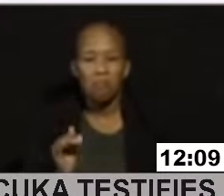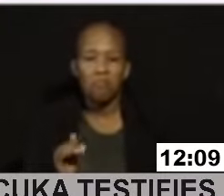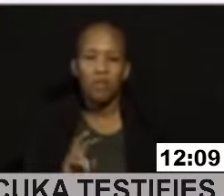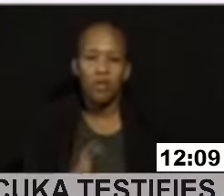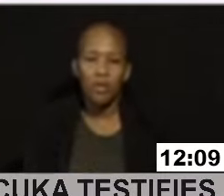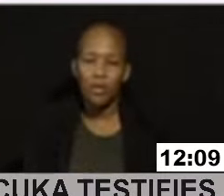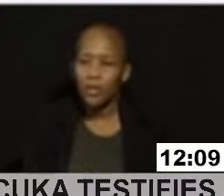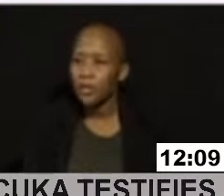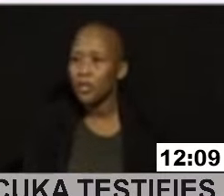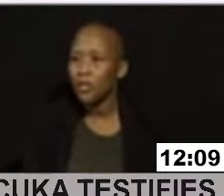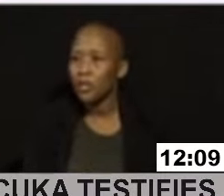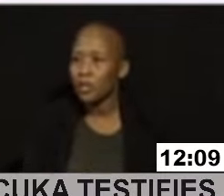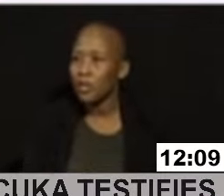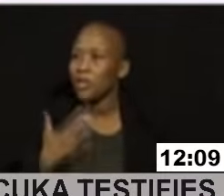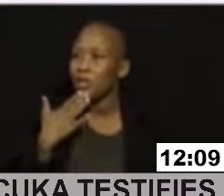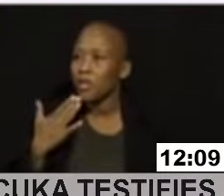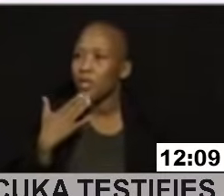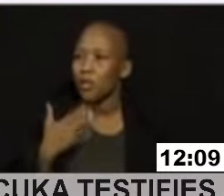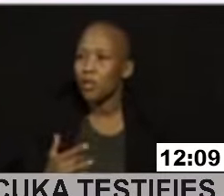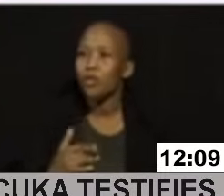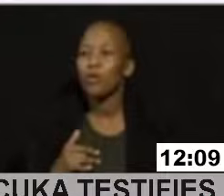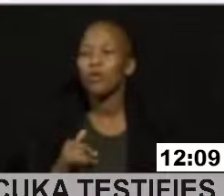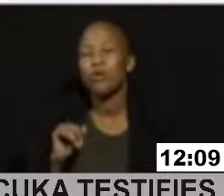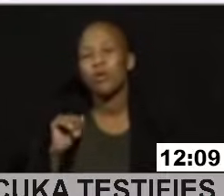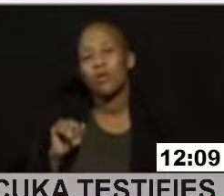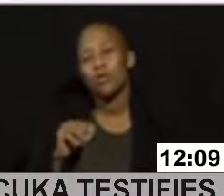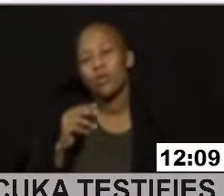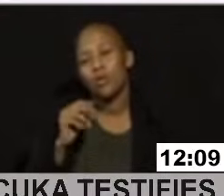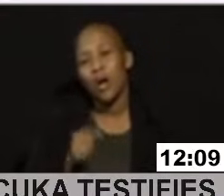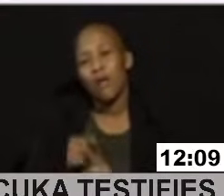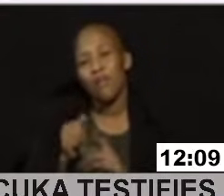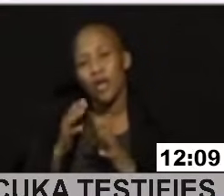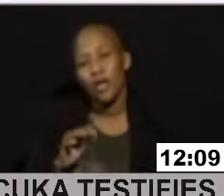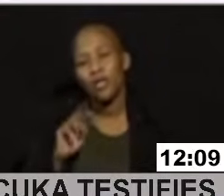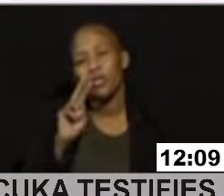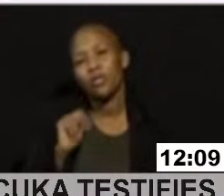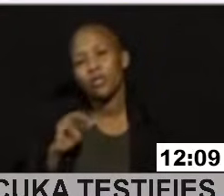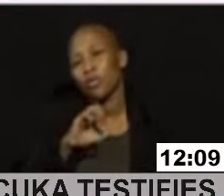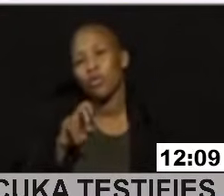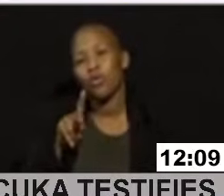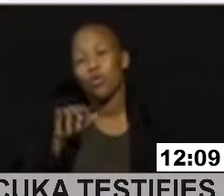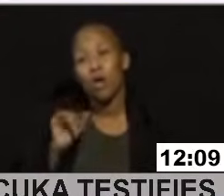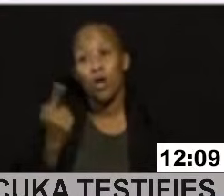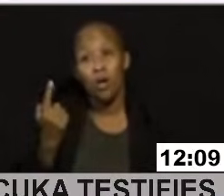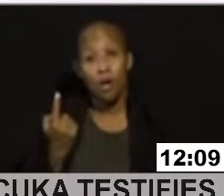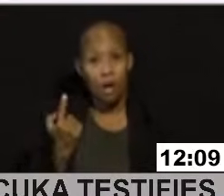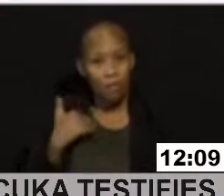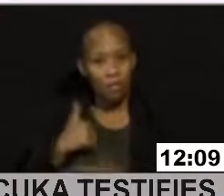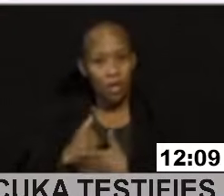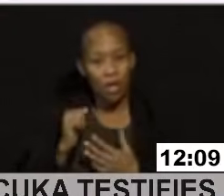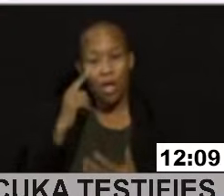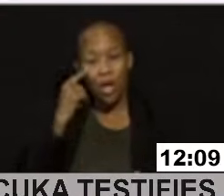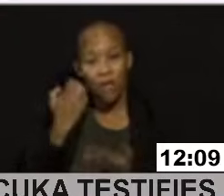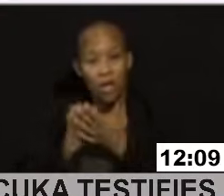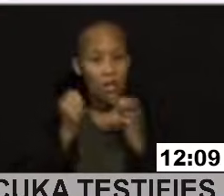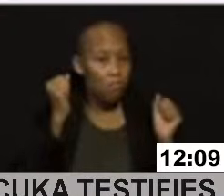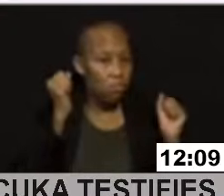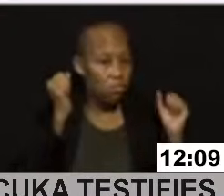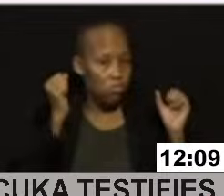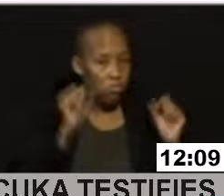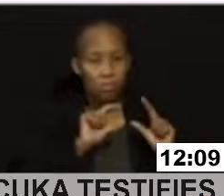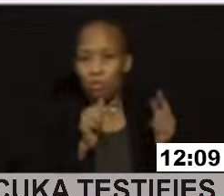Advocate Ngcuka, we thank you for having availed yourself to come and give evidence before this commission. It is